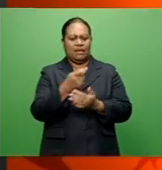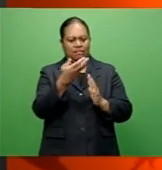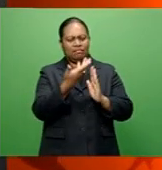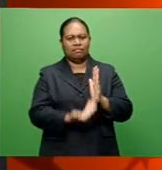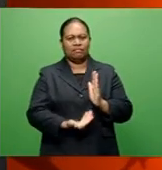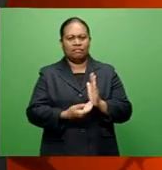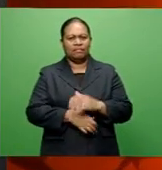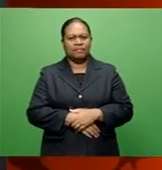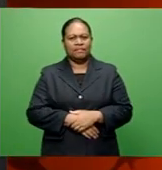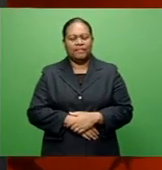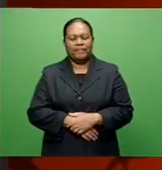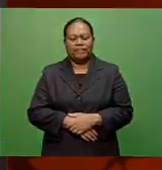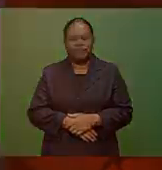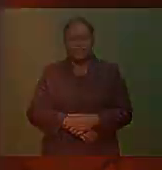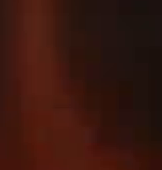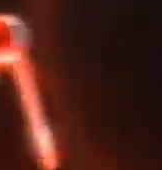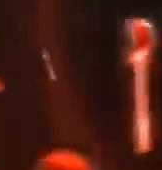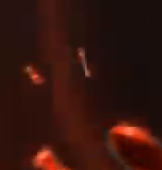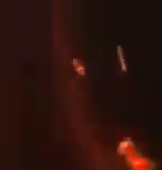and more after the break.